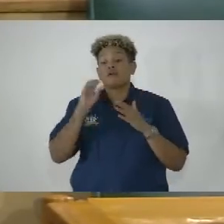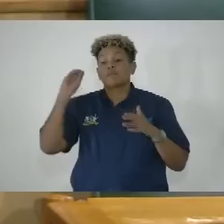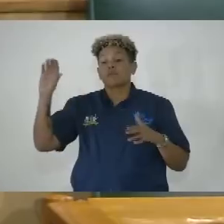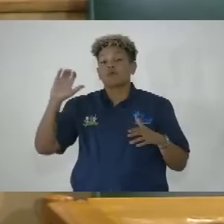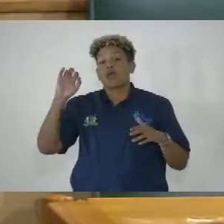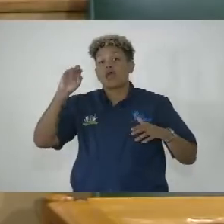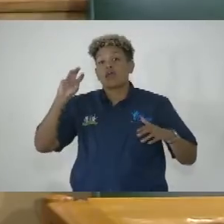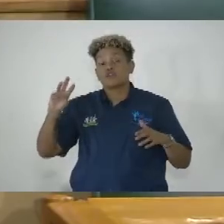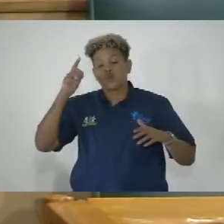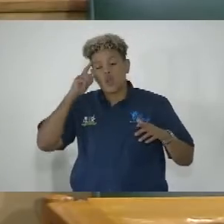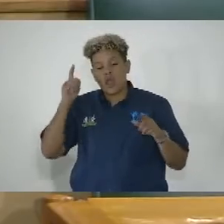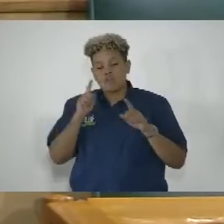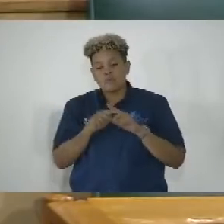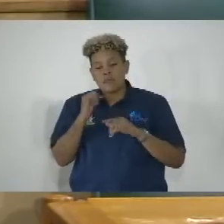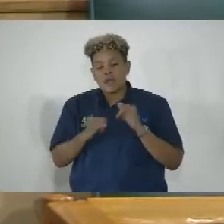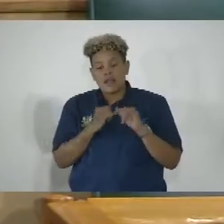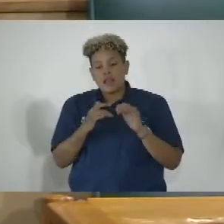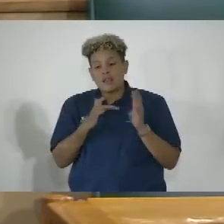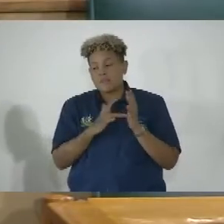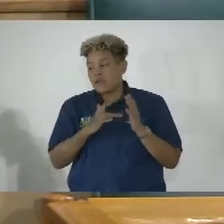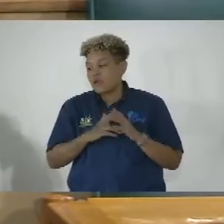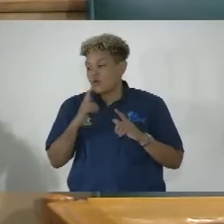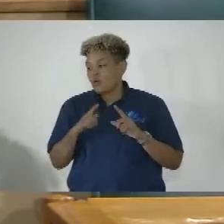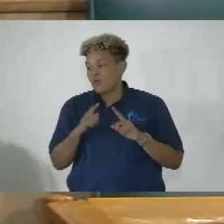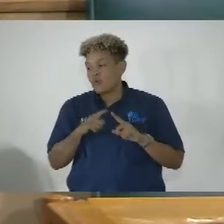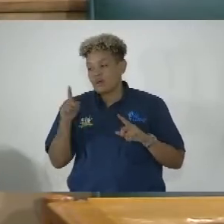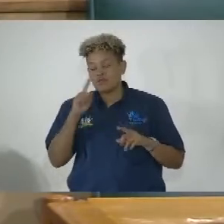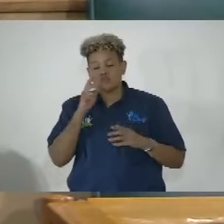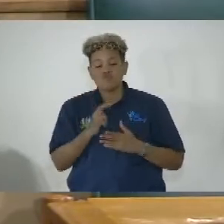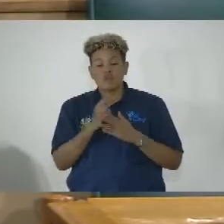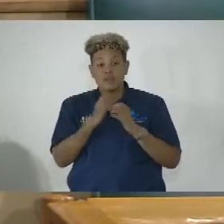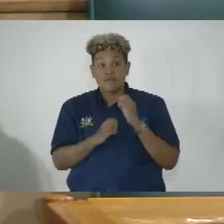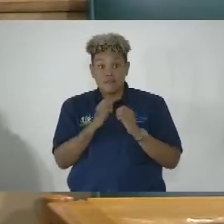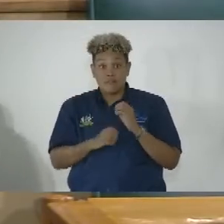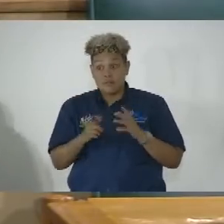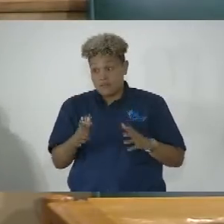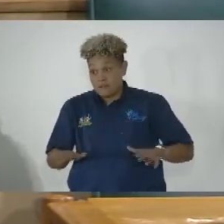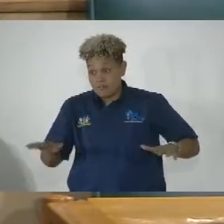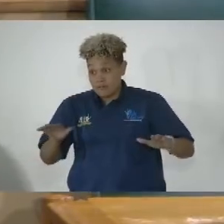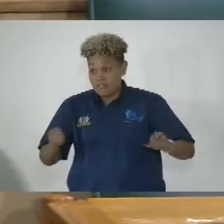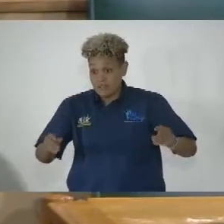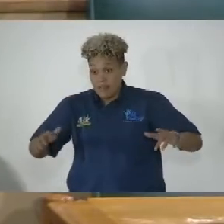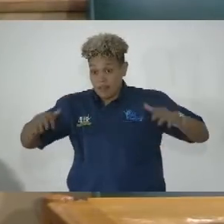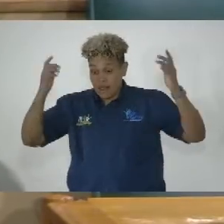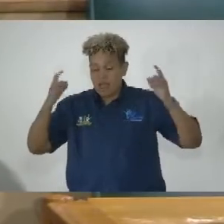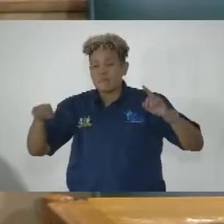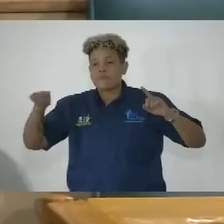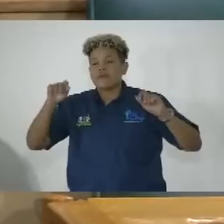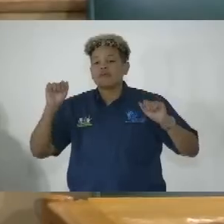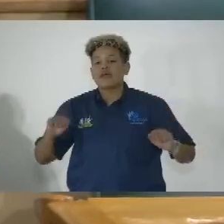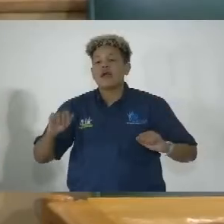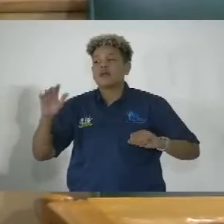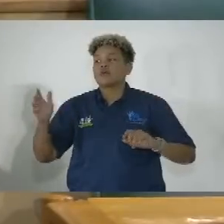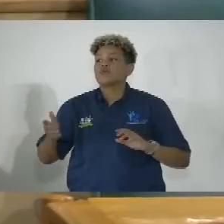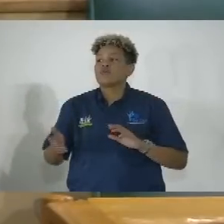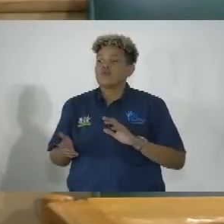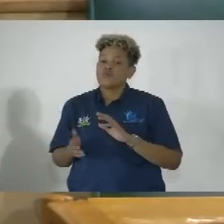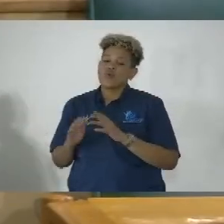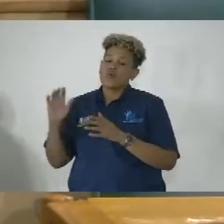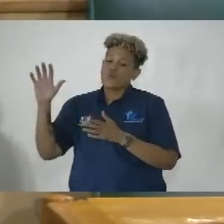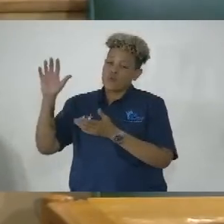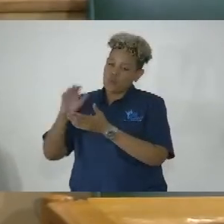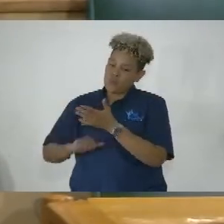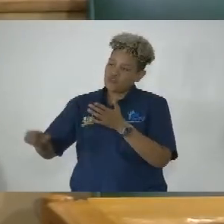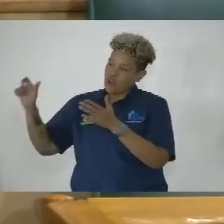agreement. When the rehabilitation is being done, they can withdraw from this account to